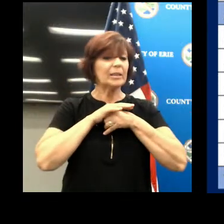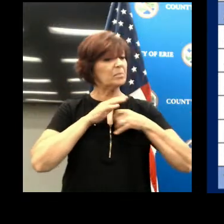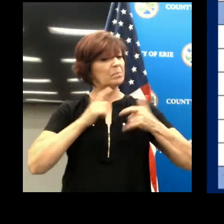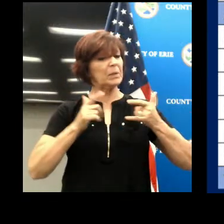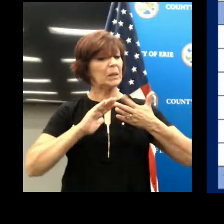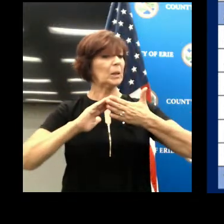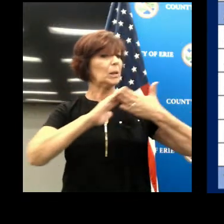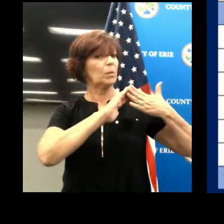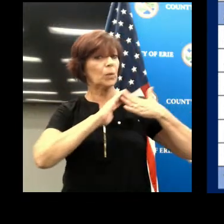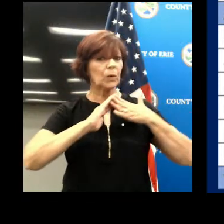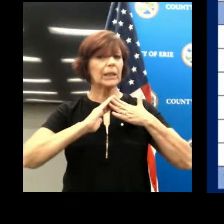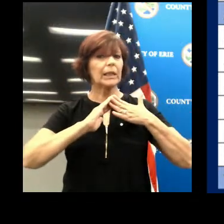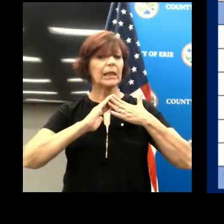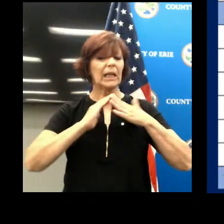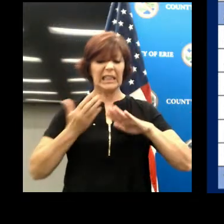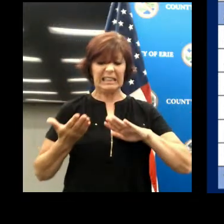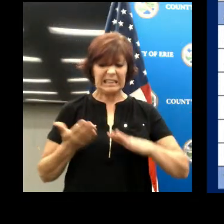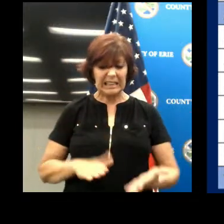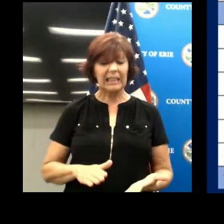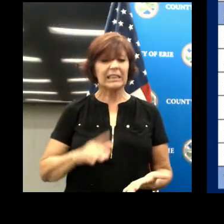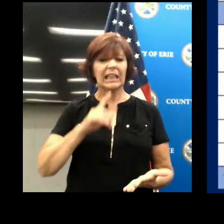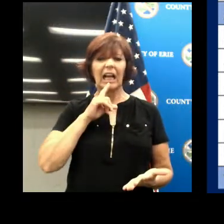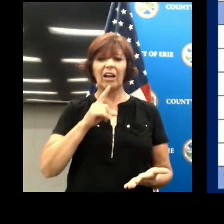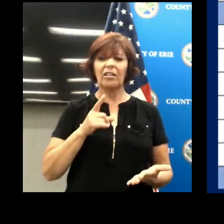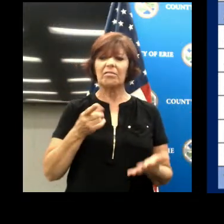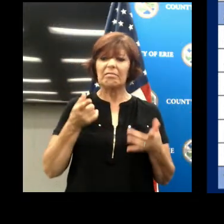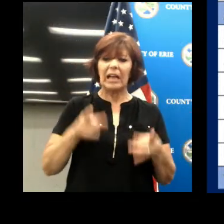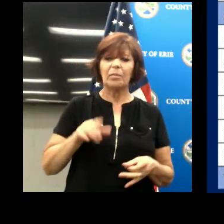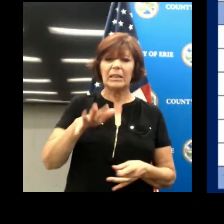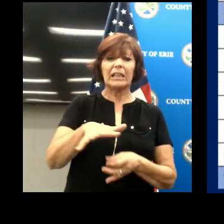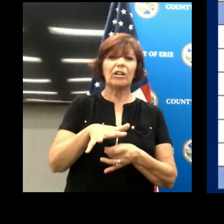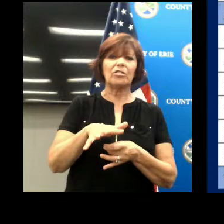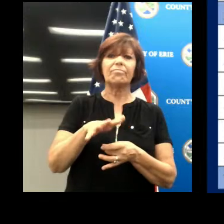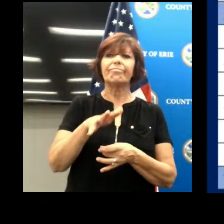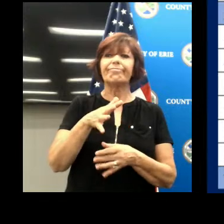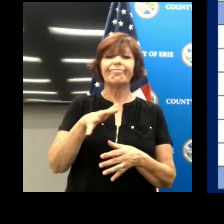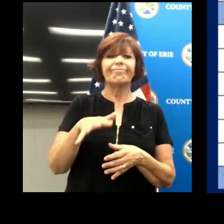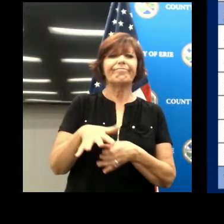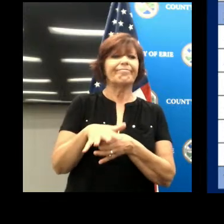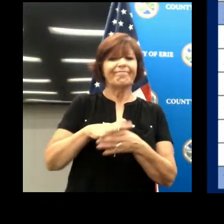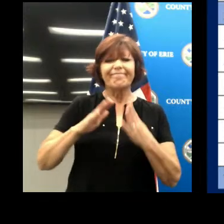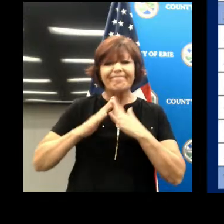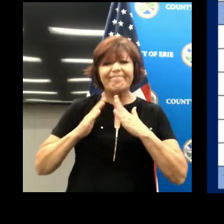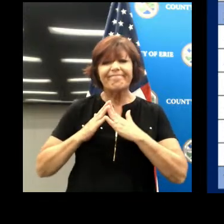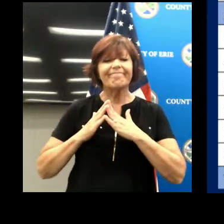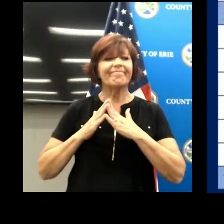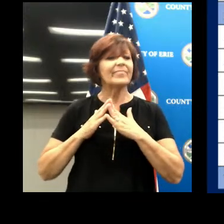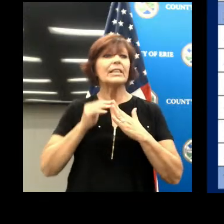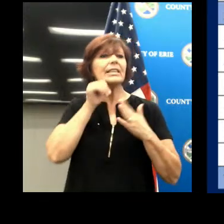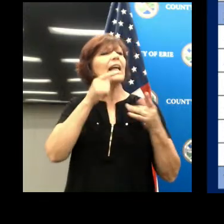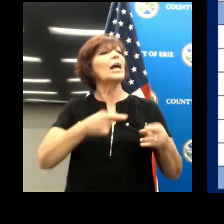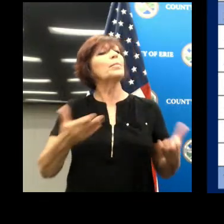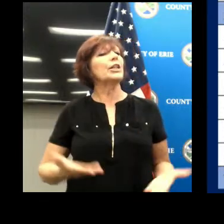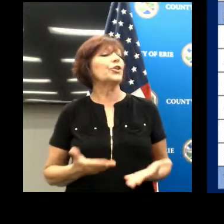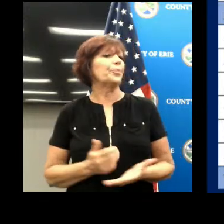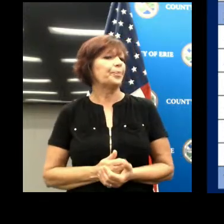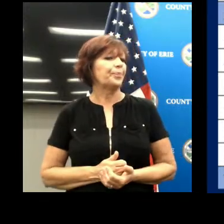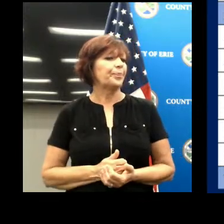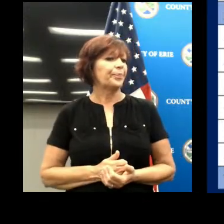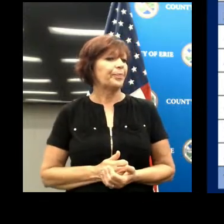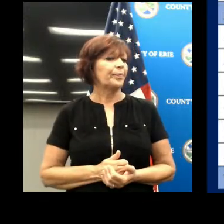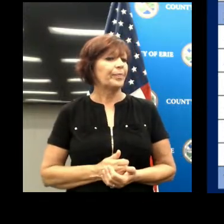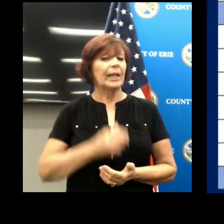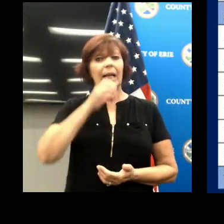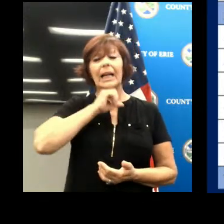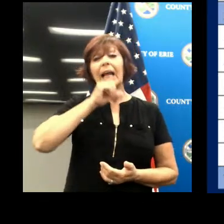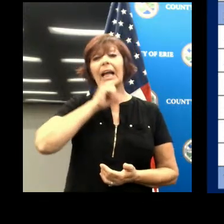communities where the fatalities are primarily occurring in their urban core, it's not necessarily happening here. And then the age count,